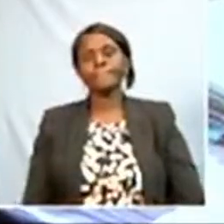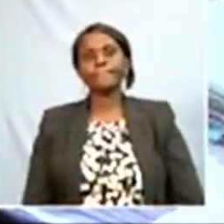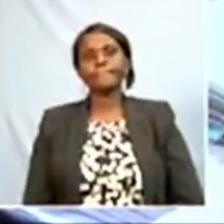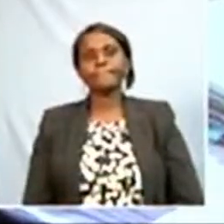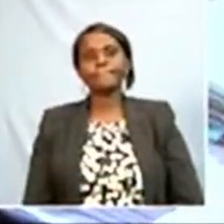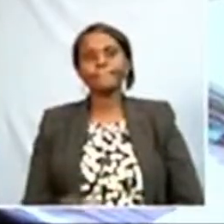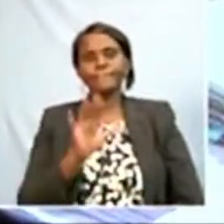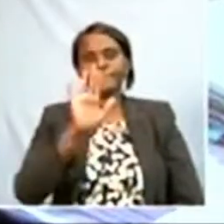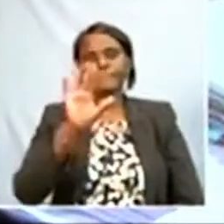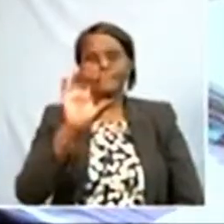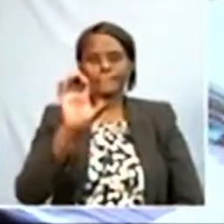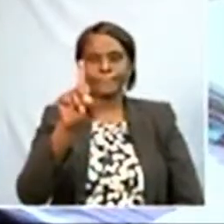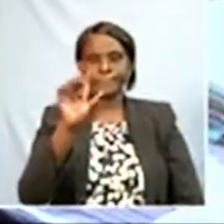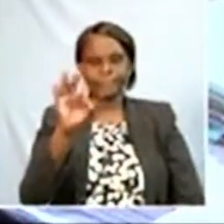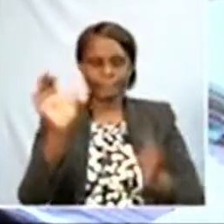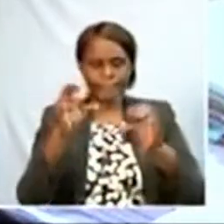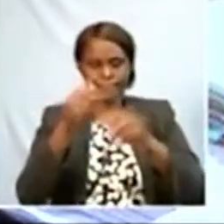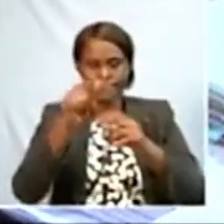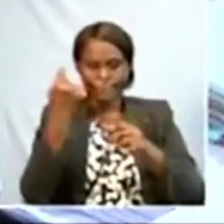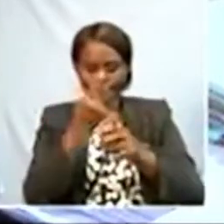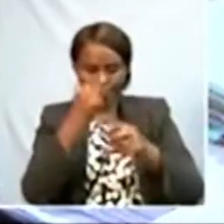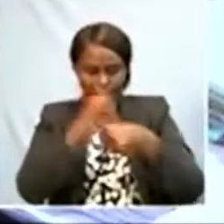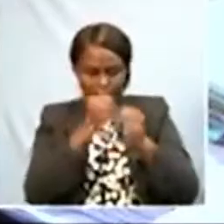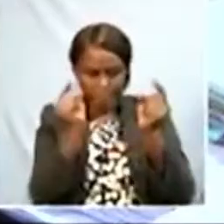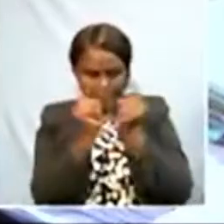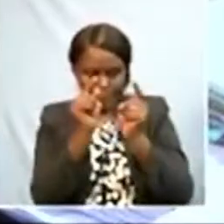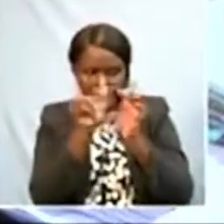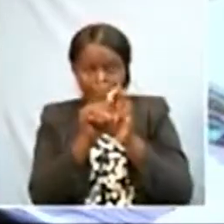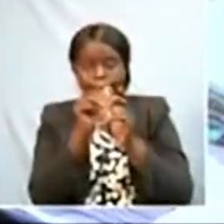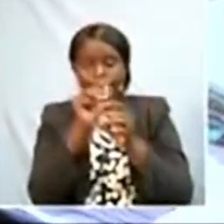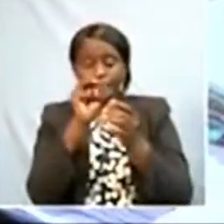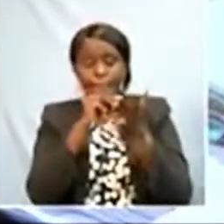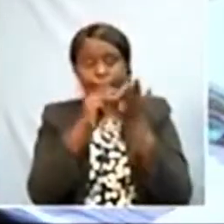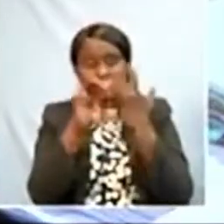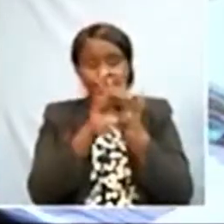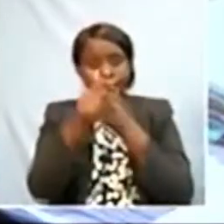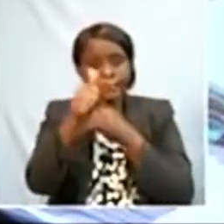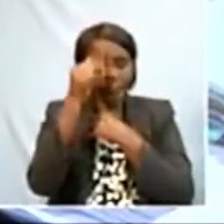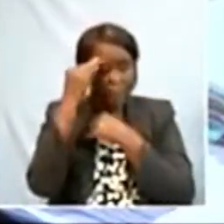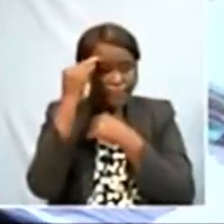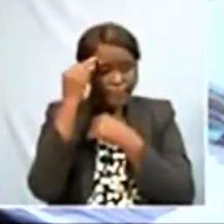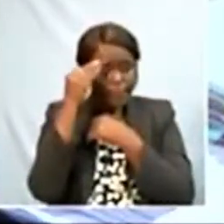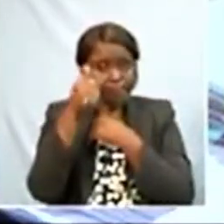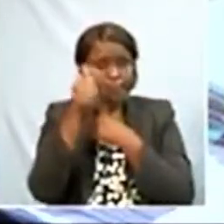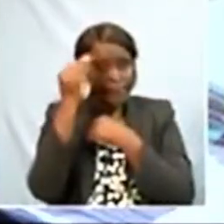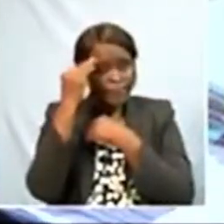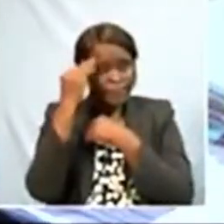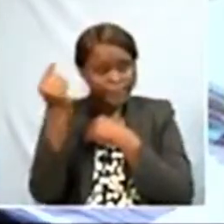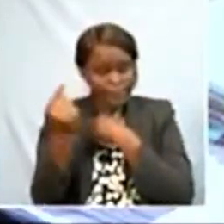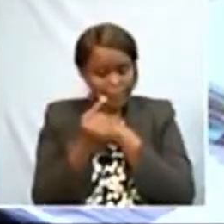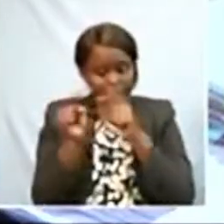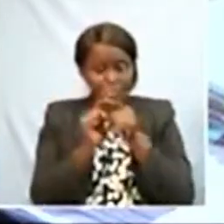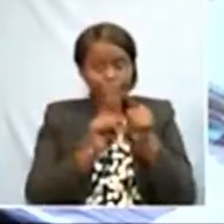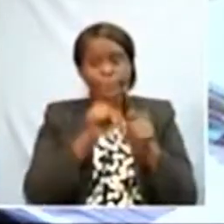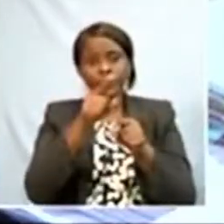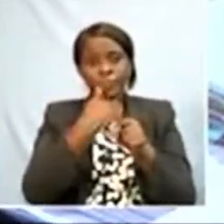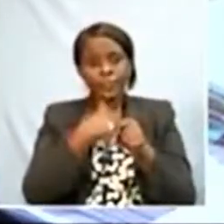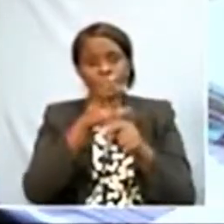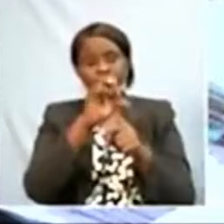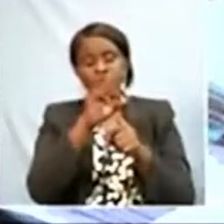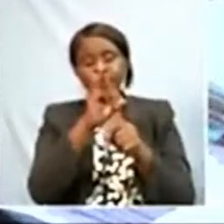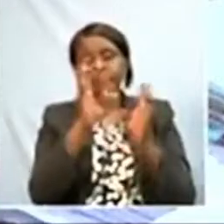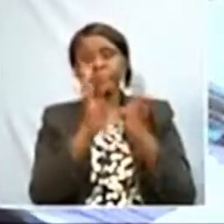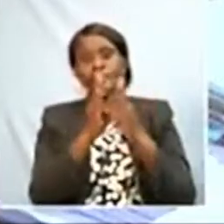And your CDF committee only met in March, knowing that you are coming here. You knew that you are coming, you had the CDF meeting.